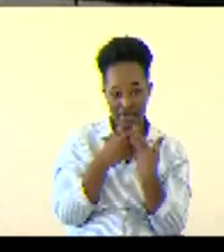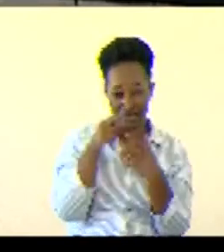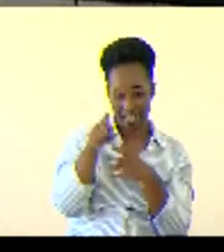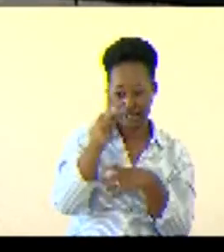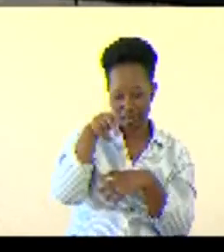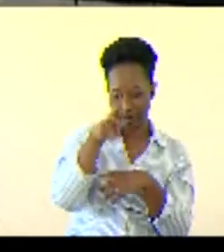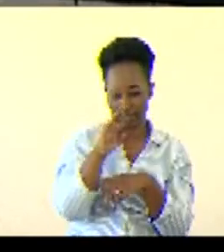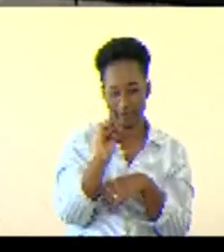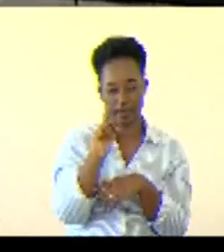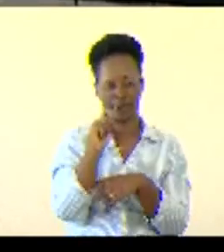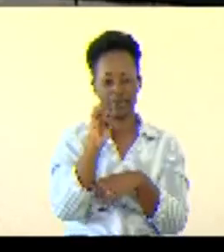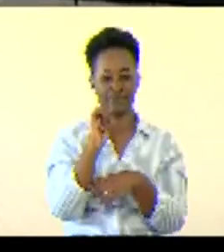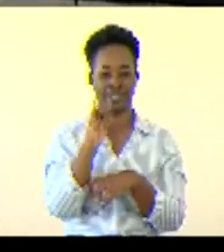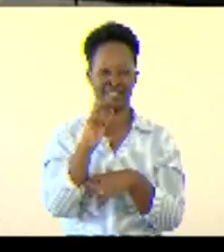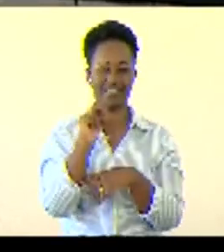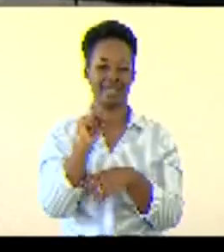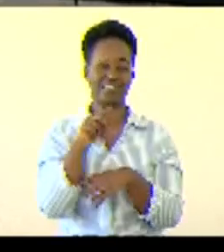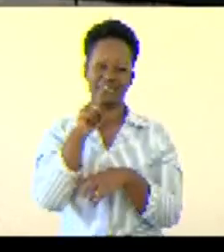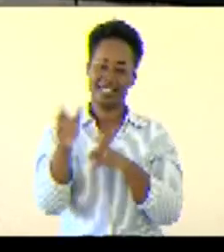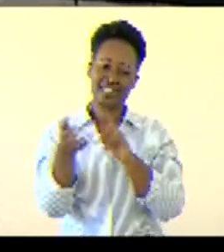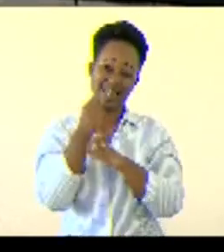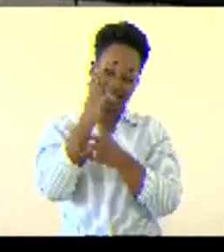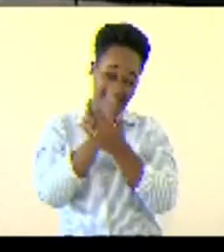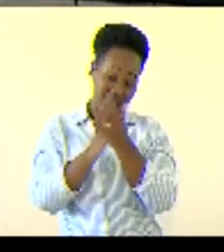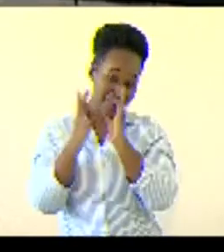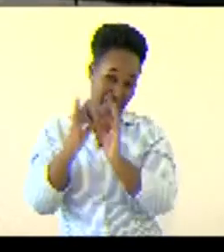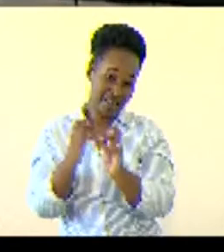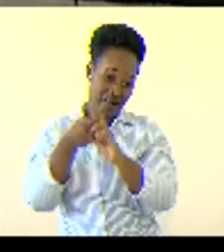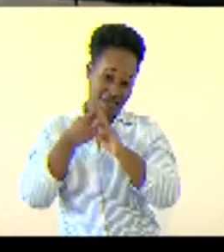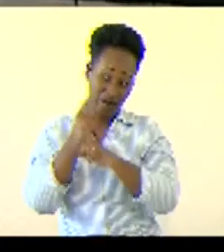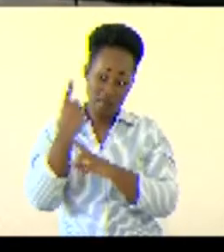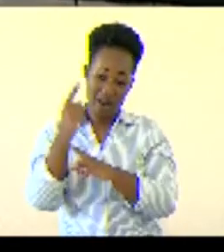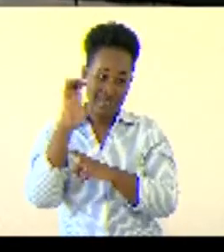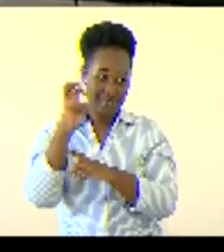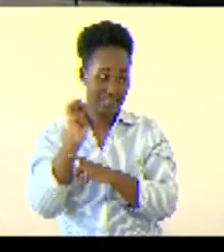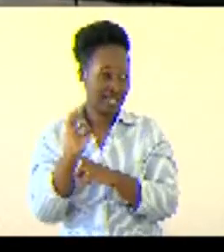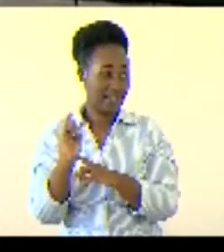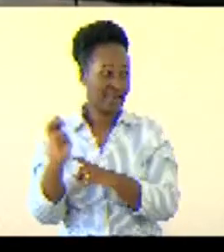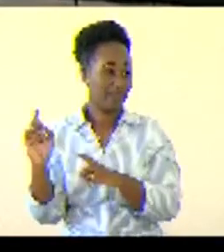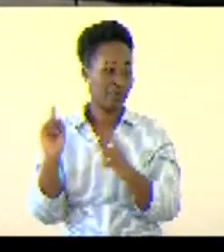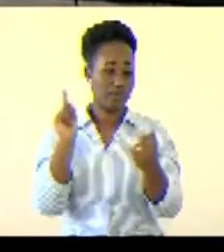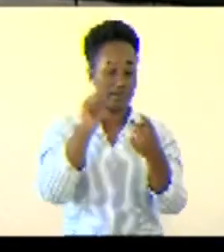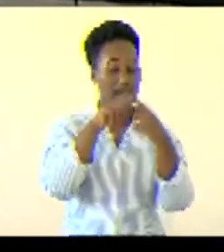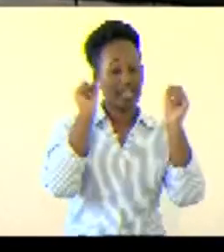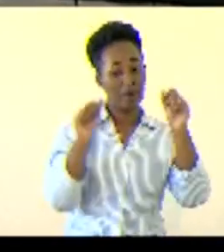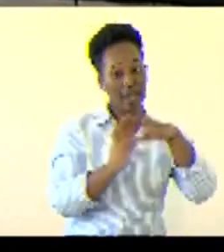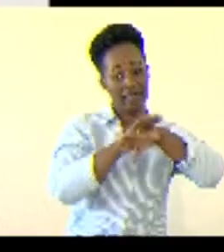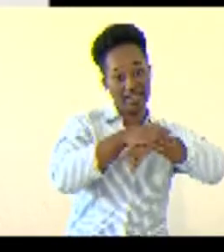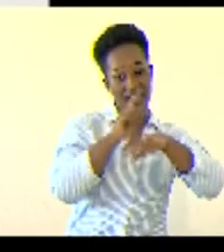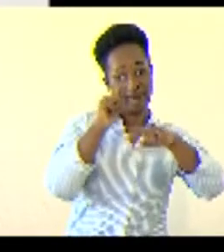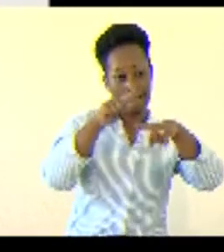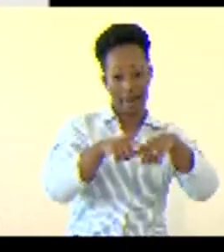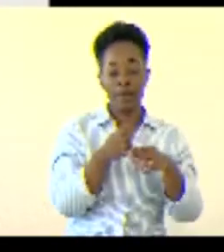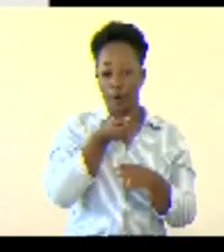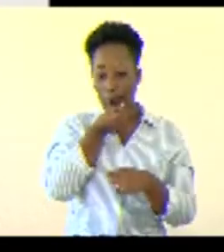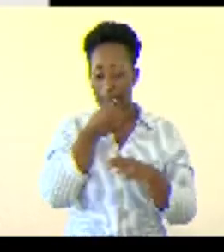proteins. So these protein carriers that are taking substances from one cell to another cell can be affected by high temperature in the